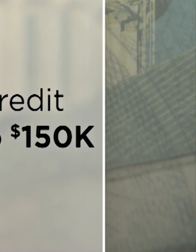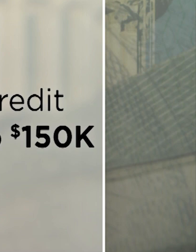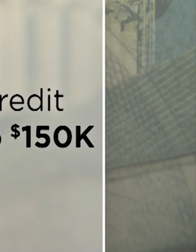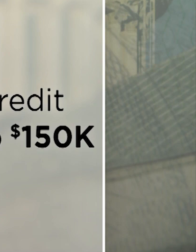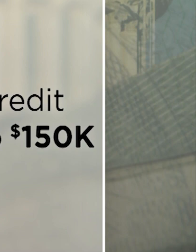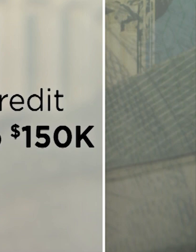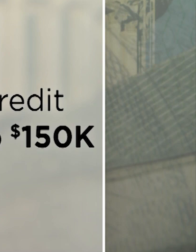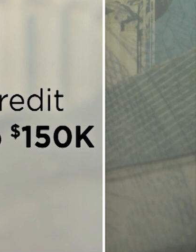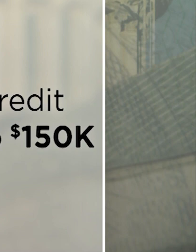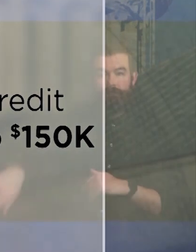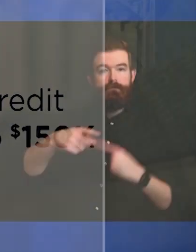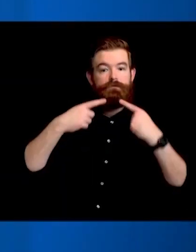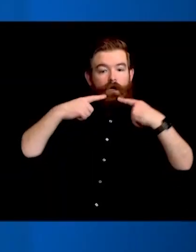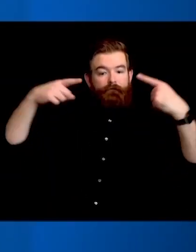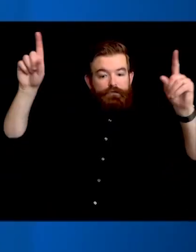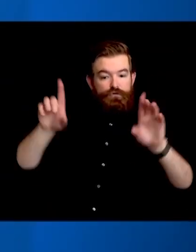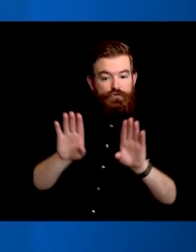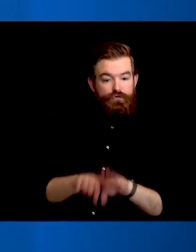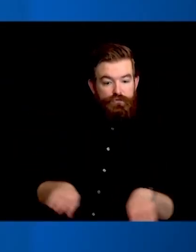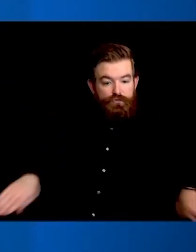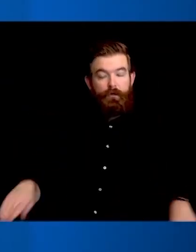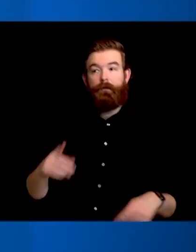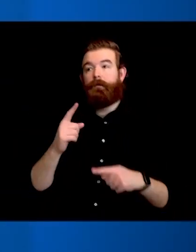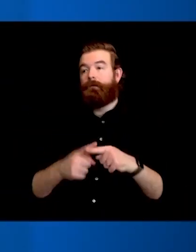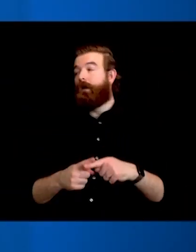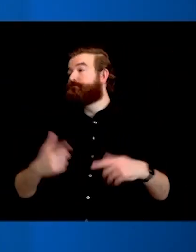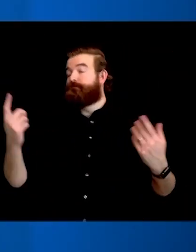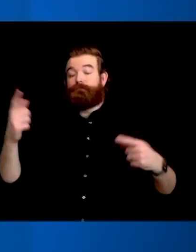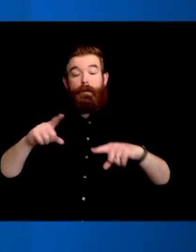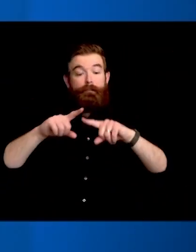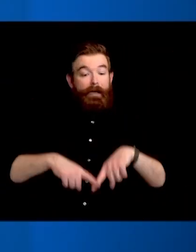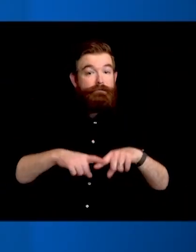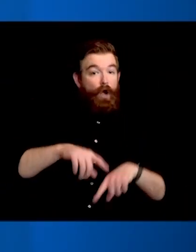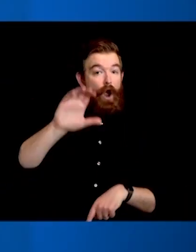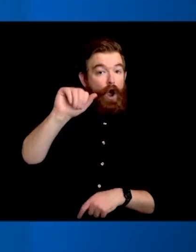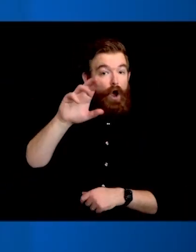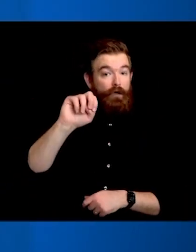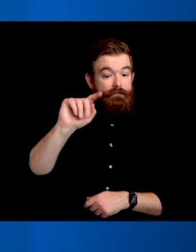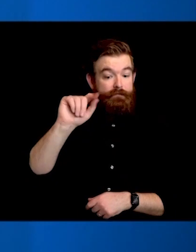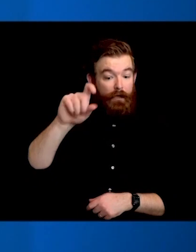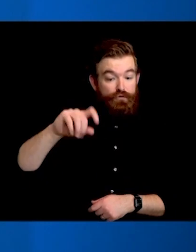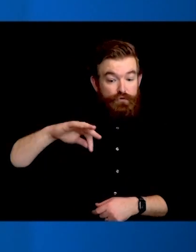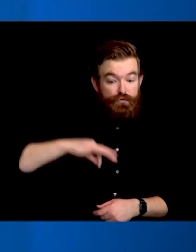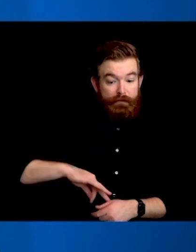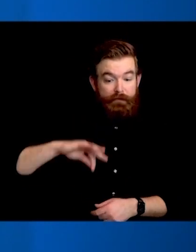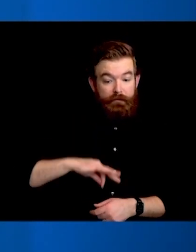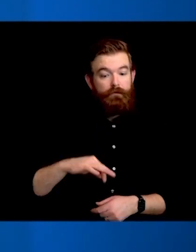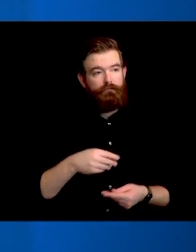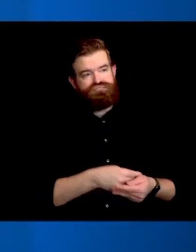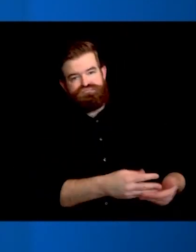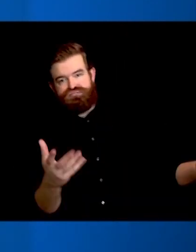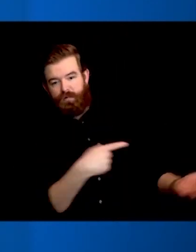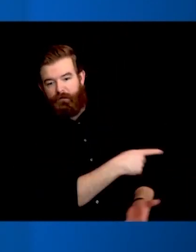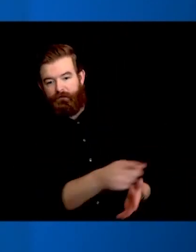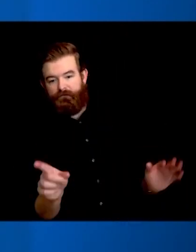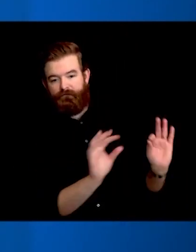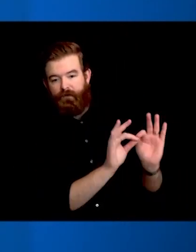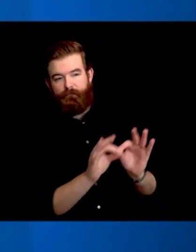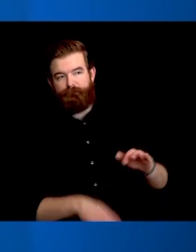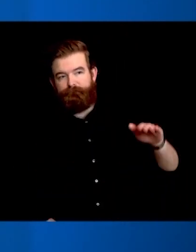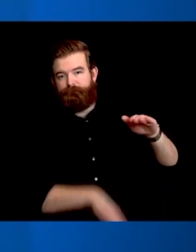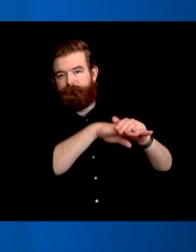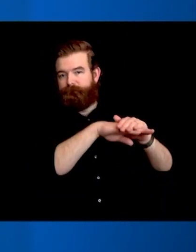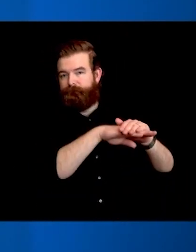to $150,000. And for many families, and most especially for New Jersey women, this expansion will make your tax